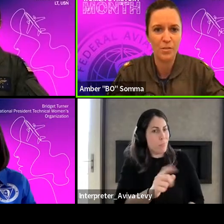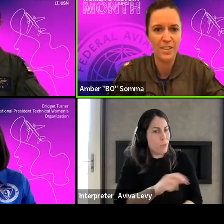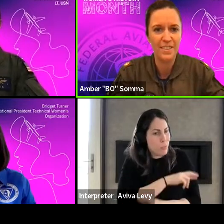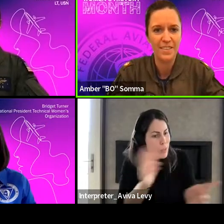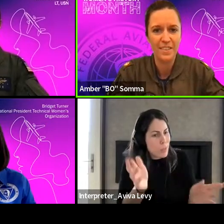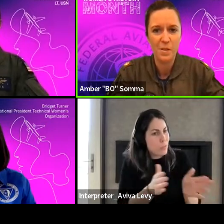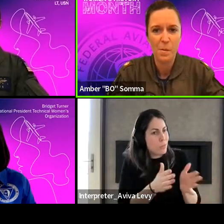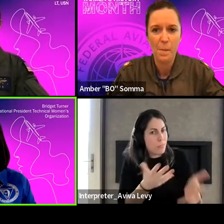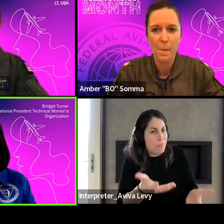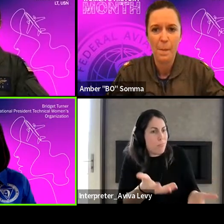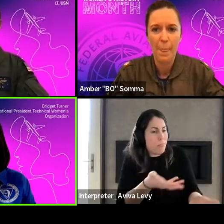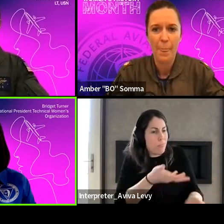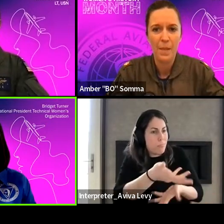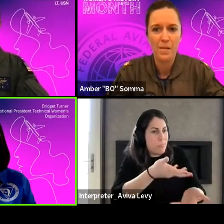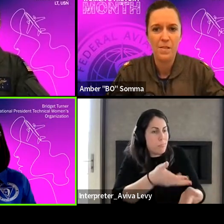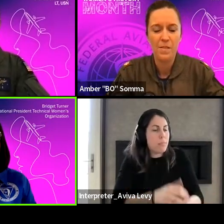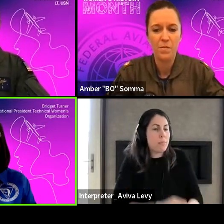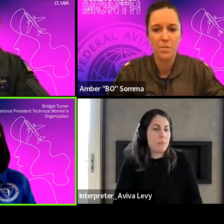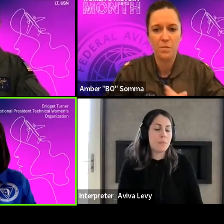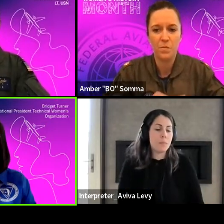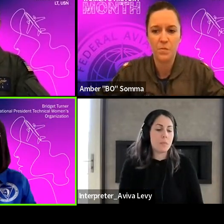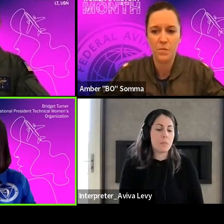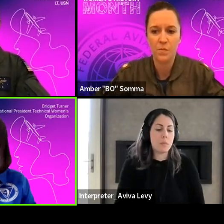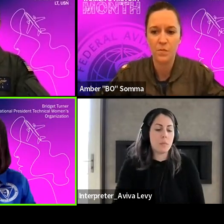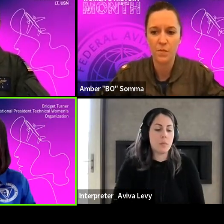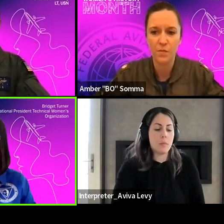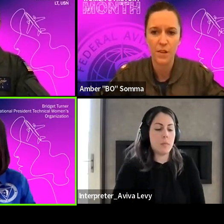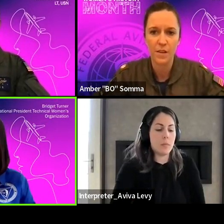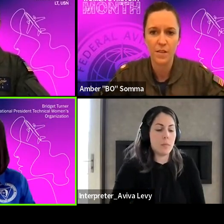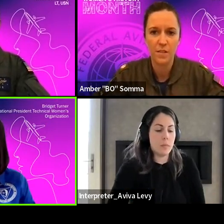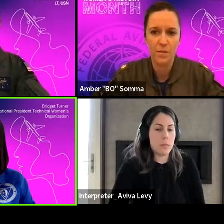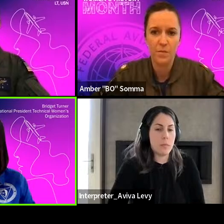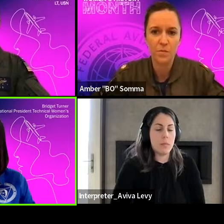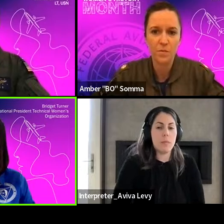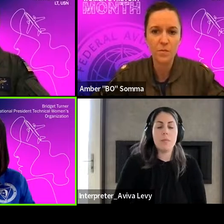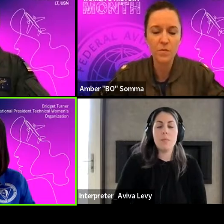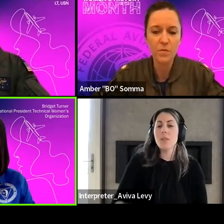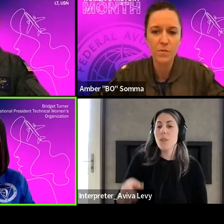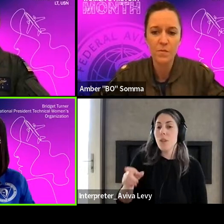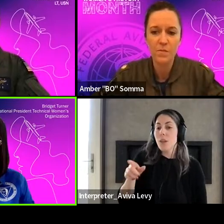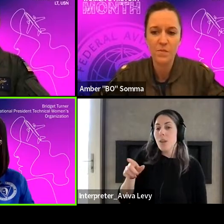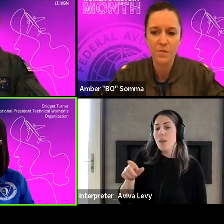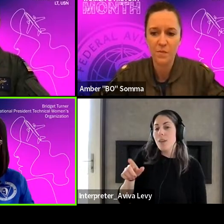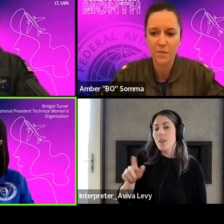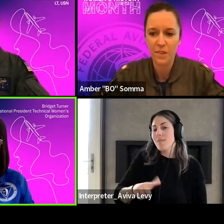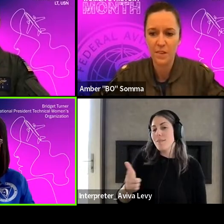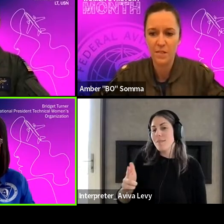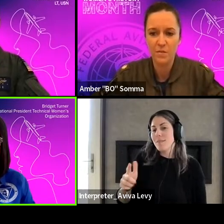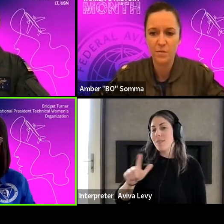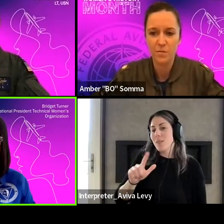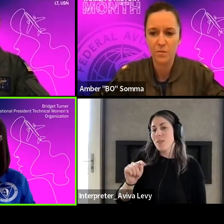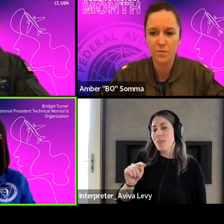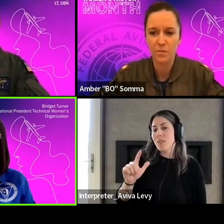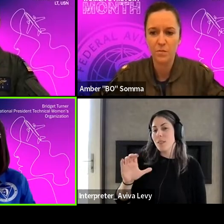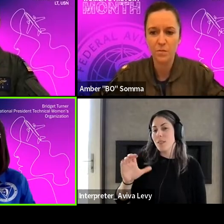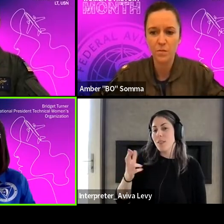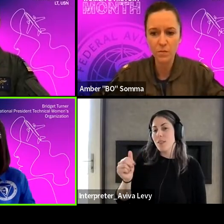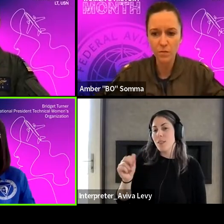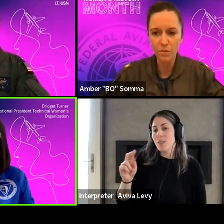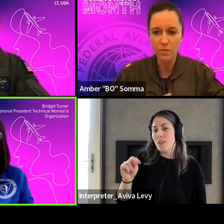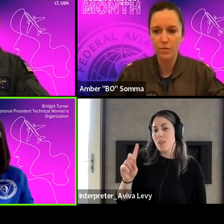great job of it. Thank you. And I know you said you only been in for a couple of years, Lieutenant Chandler,